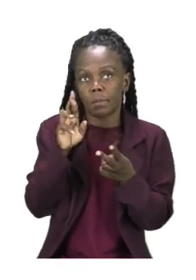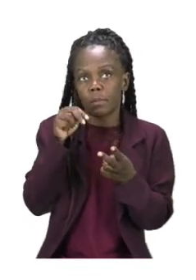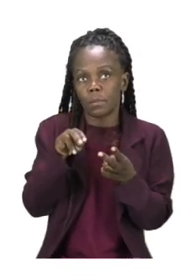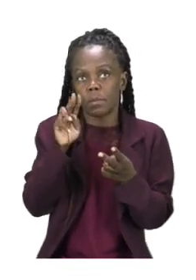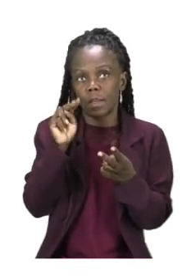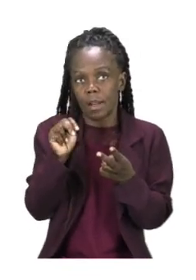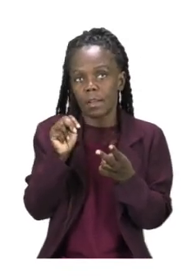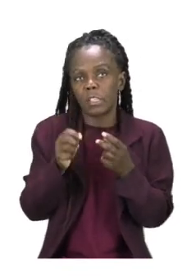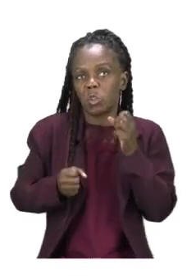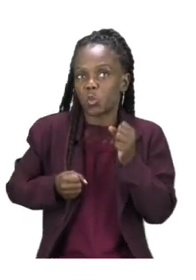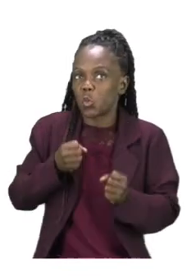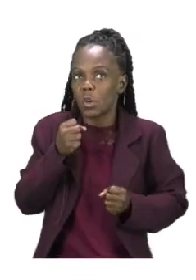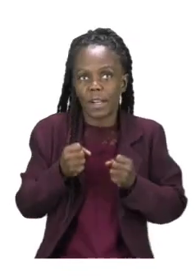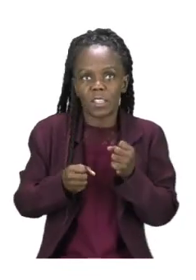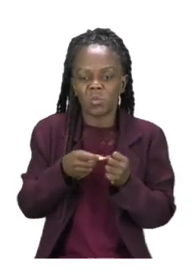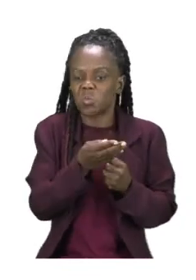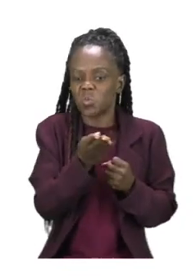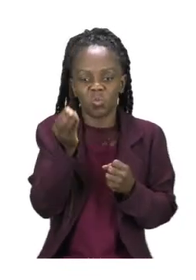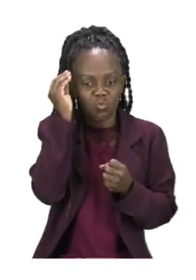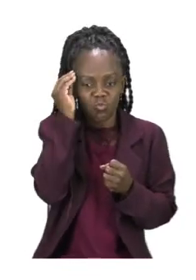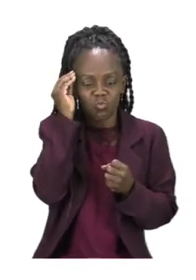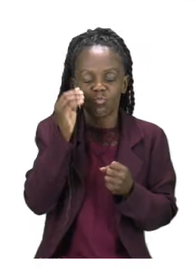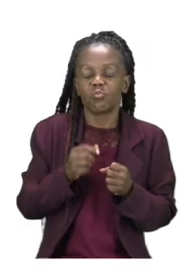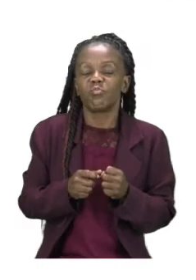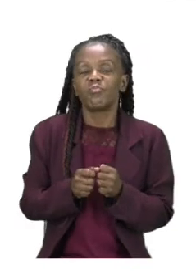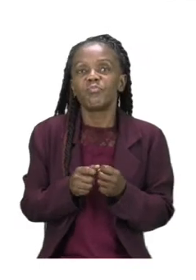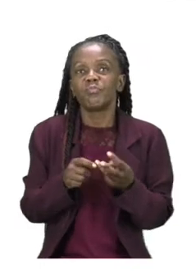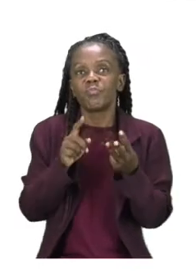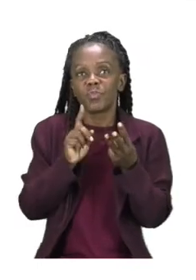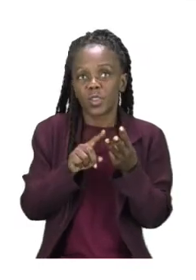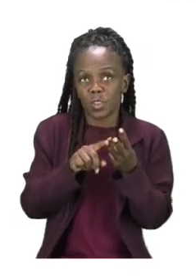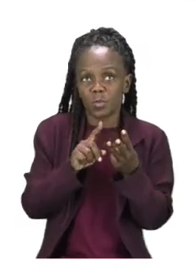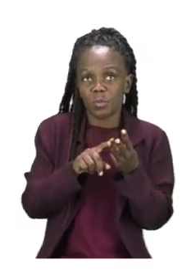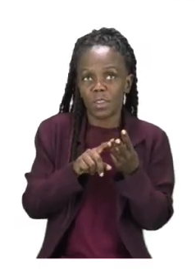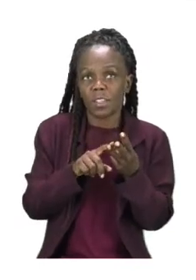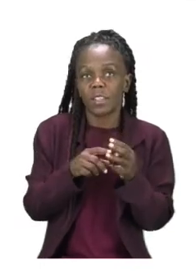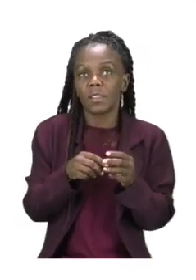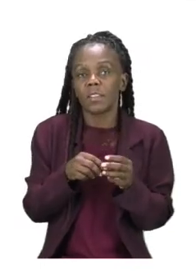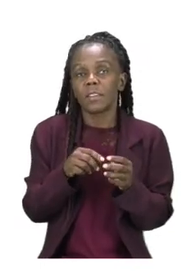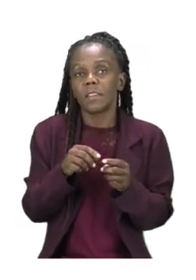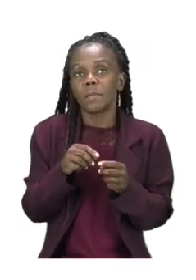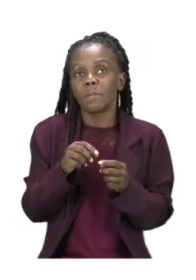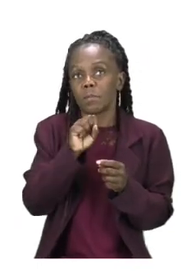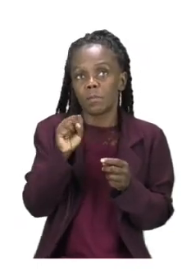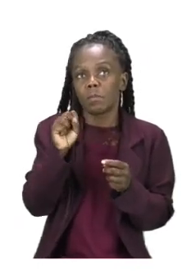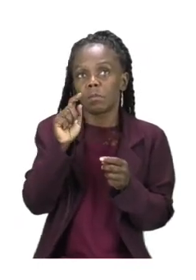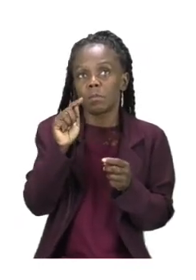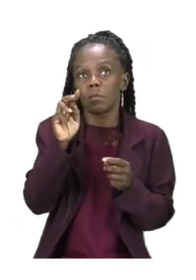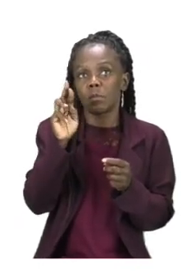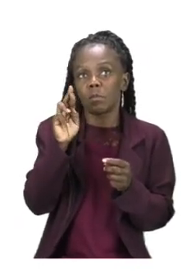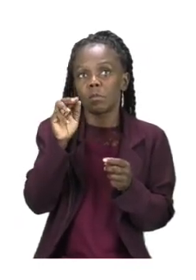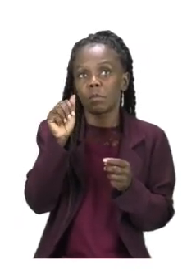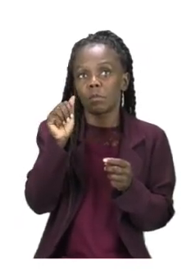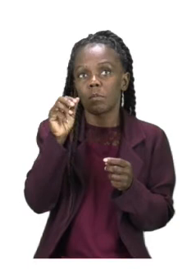to another place. And then the word straw is the straw that